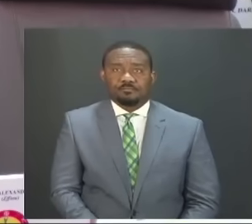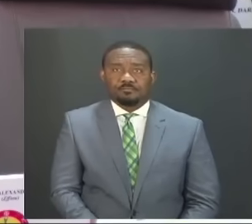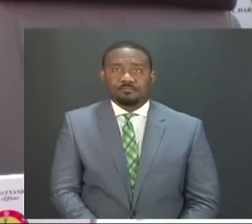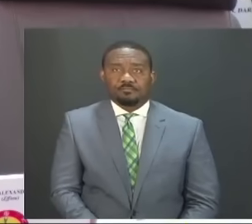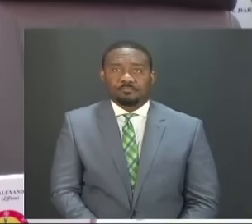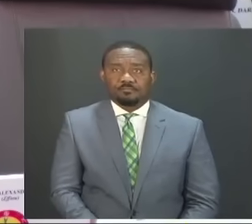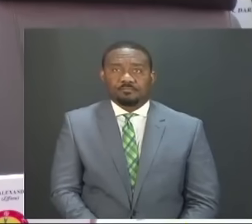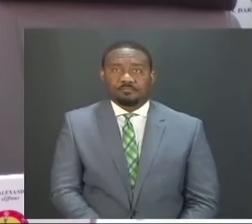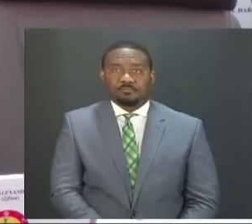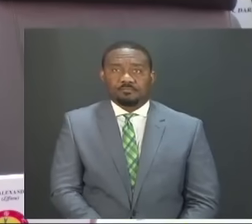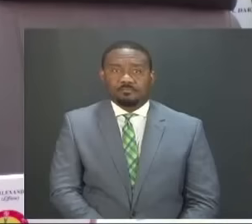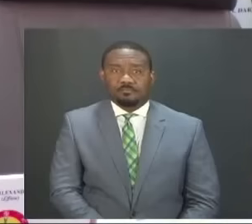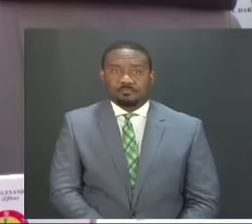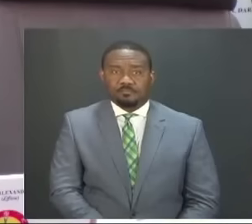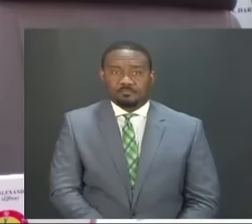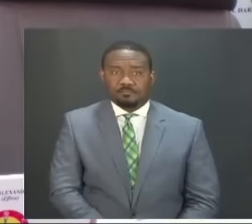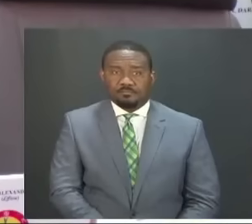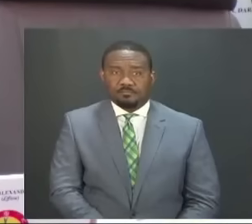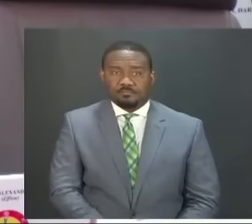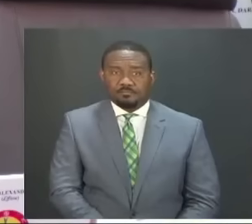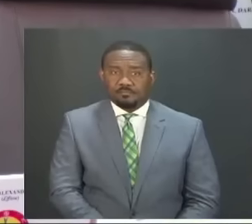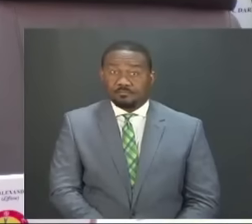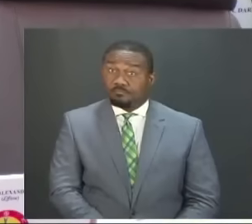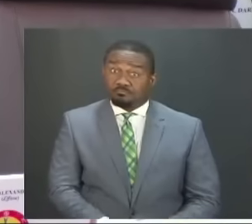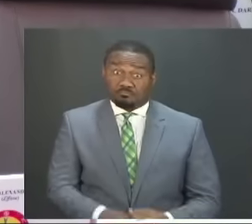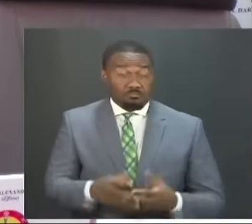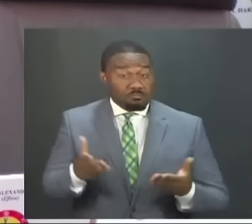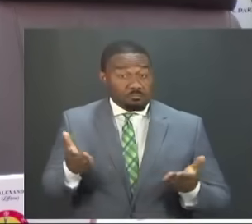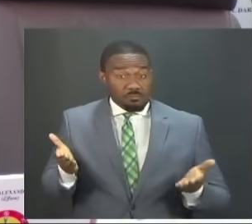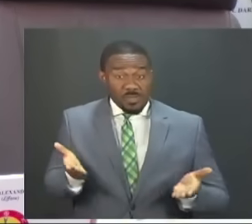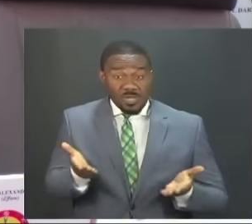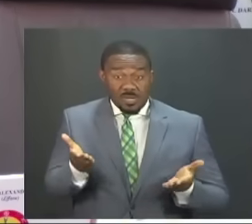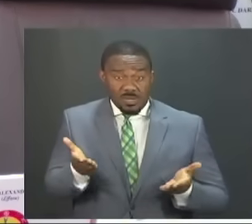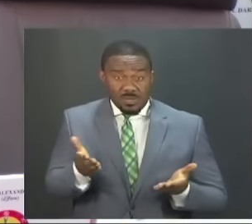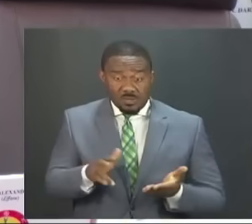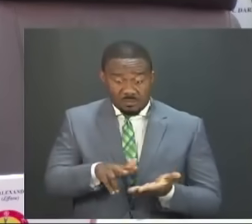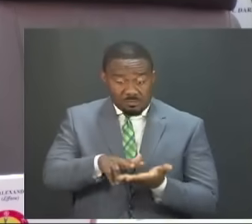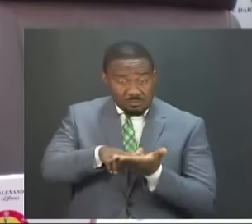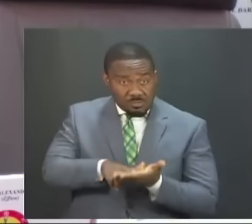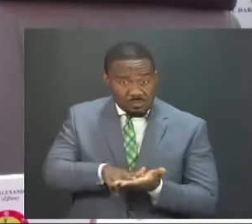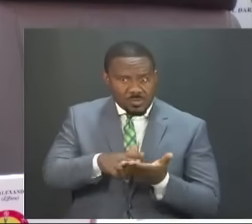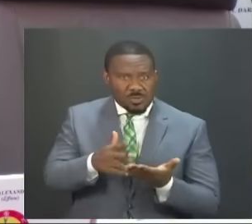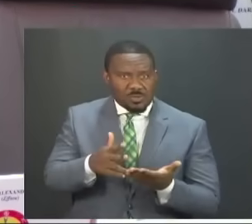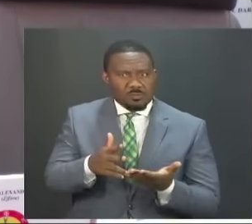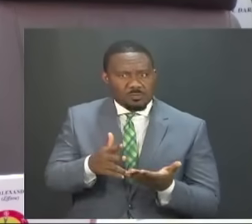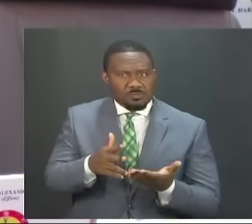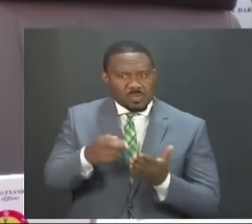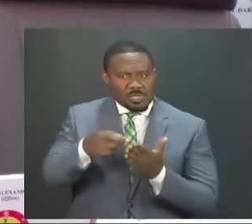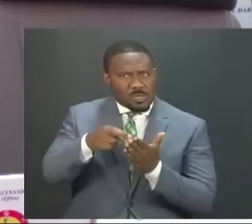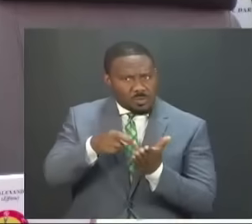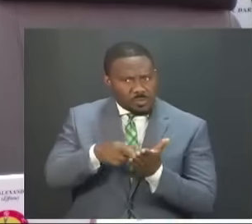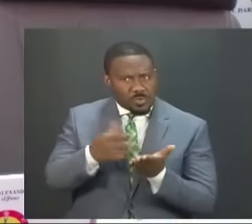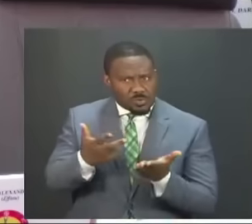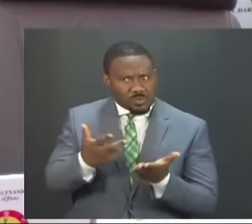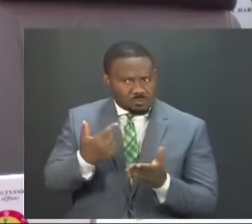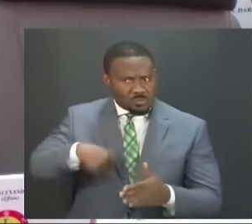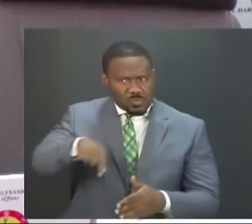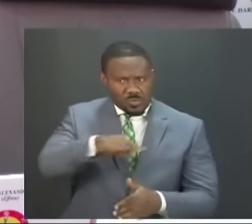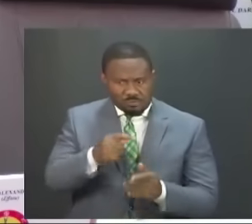we are here to approve the Business Committee's report as a House.